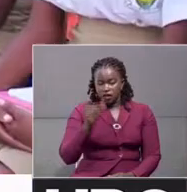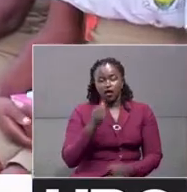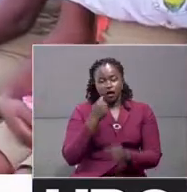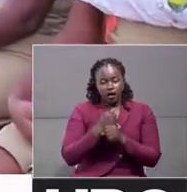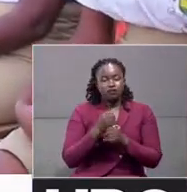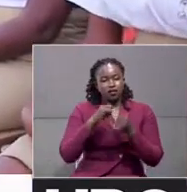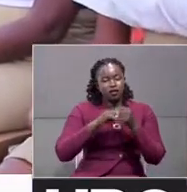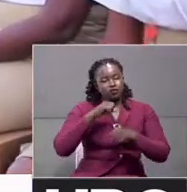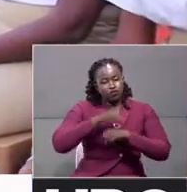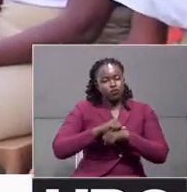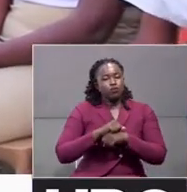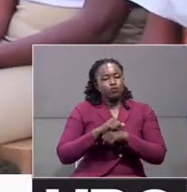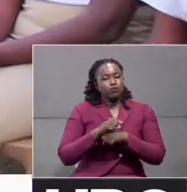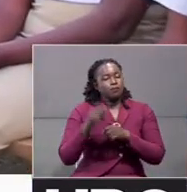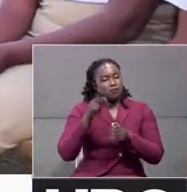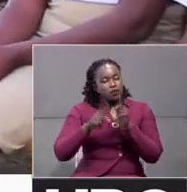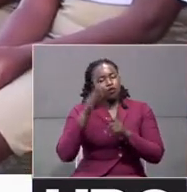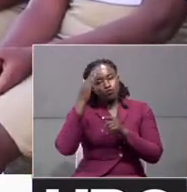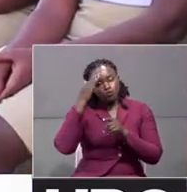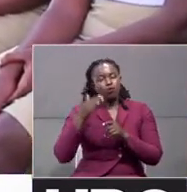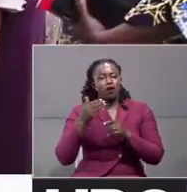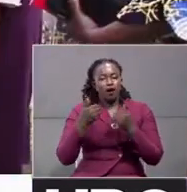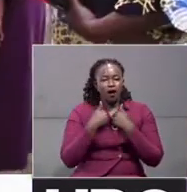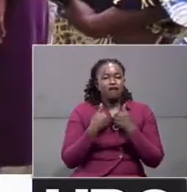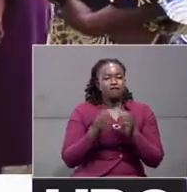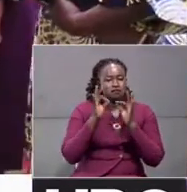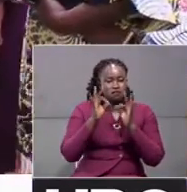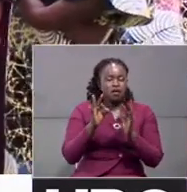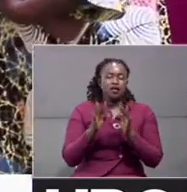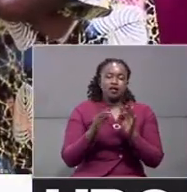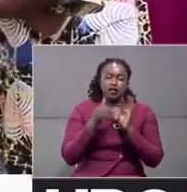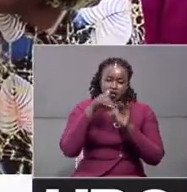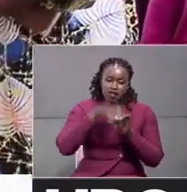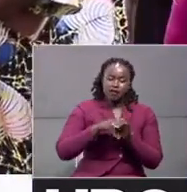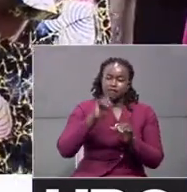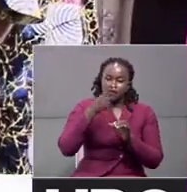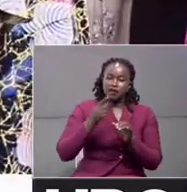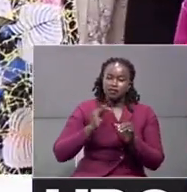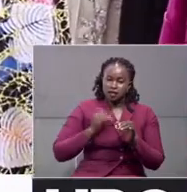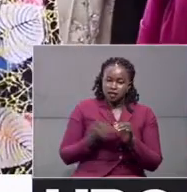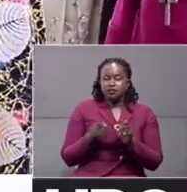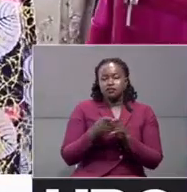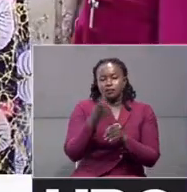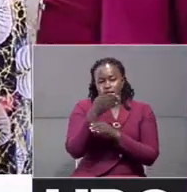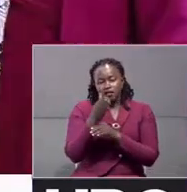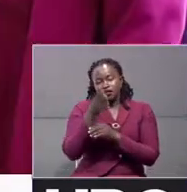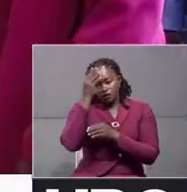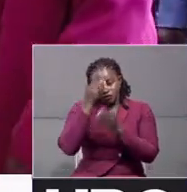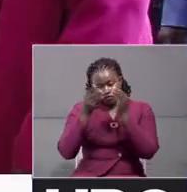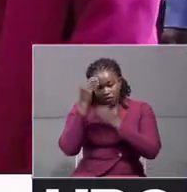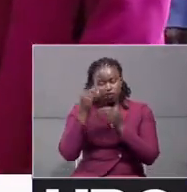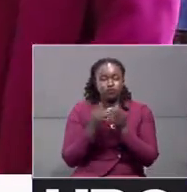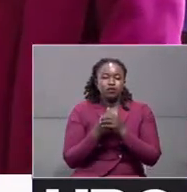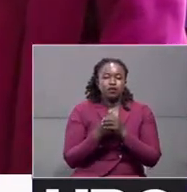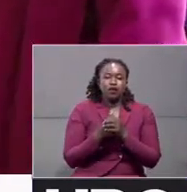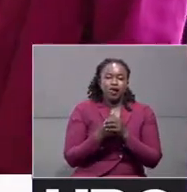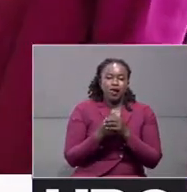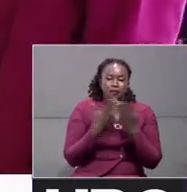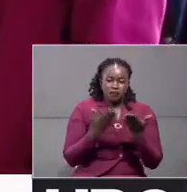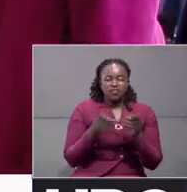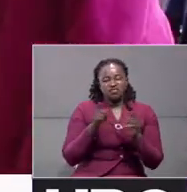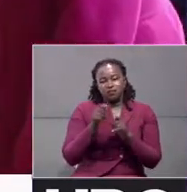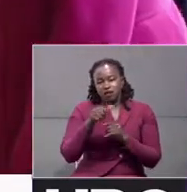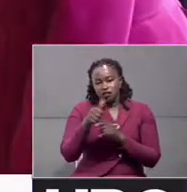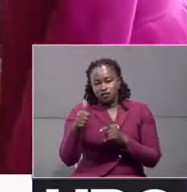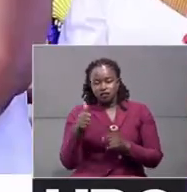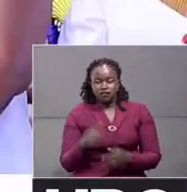producing prominent personalities in the country, including the First Lady and the Minister for Education, Mrs. Janet Kata Museveni, among